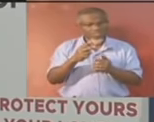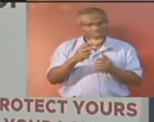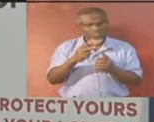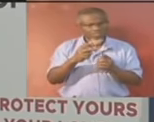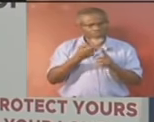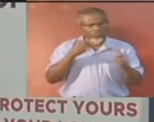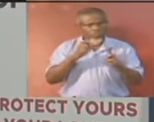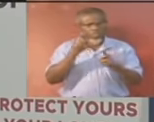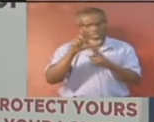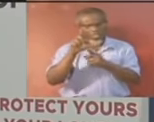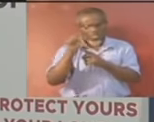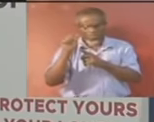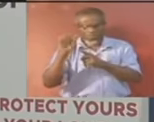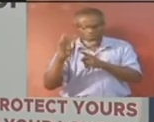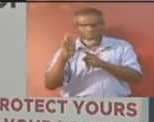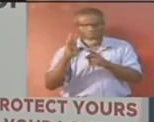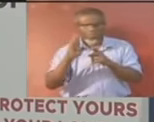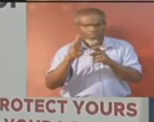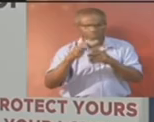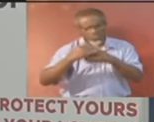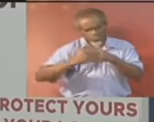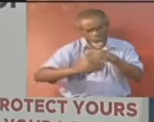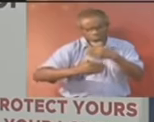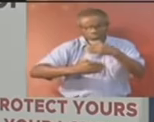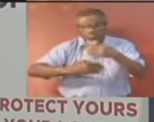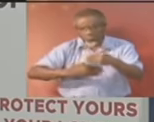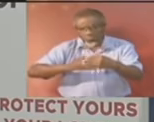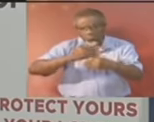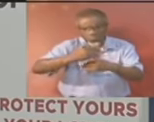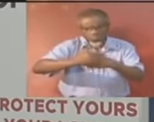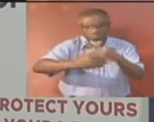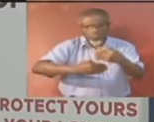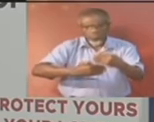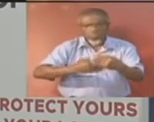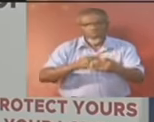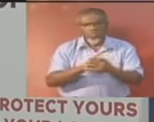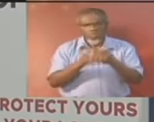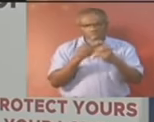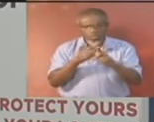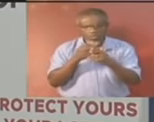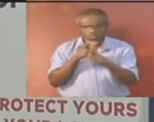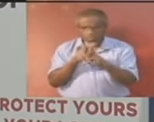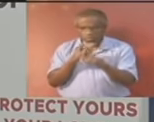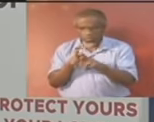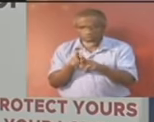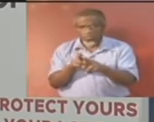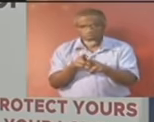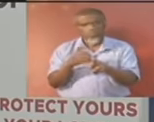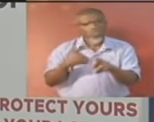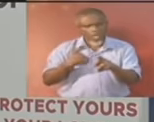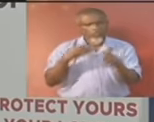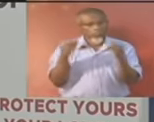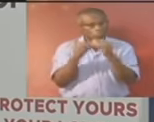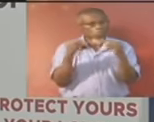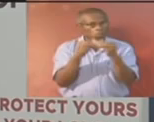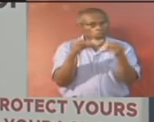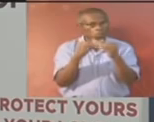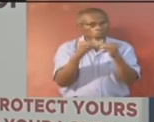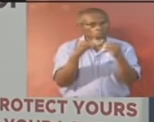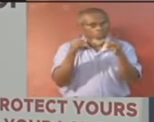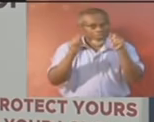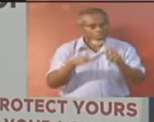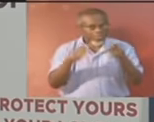we are seeing at our end, has not really changed too much. We do have that increased surge. We do have larger numbers of tests being